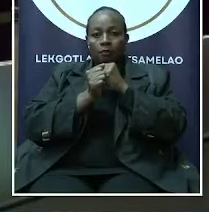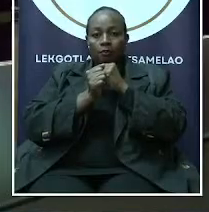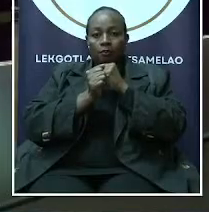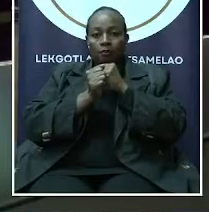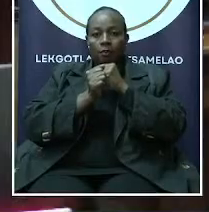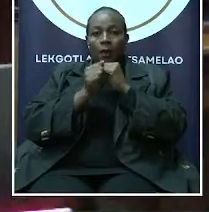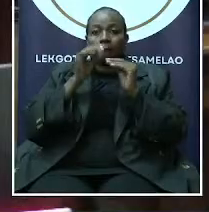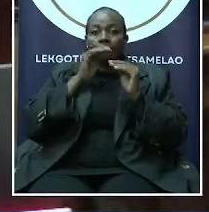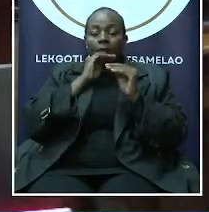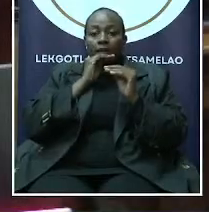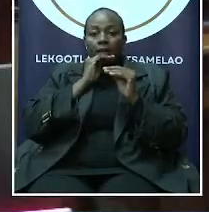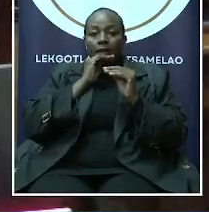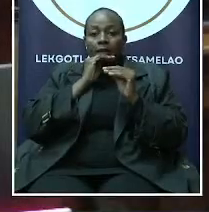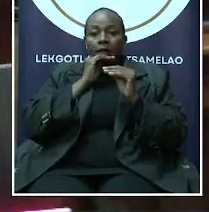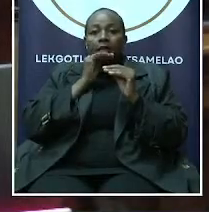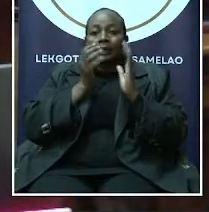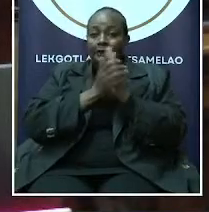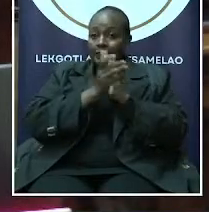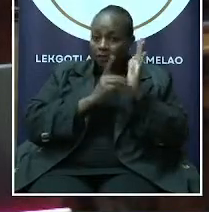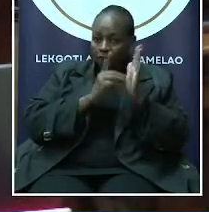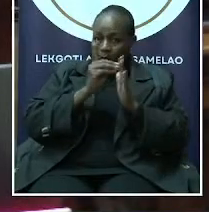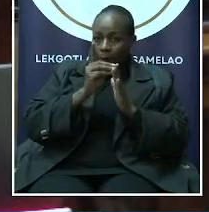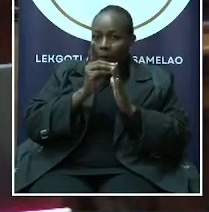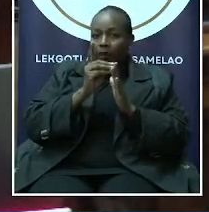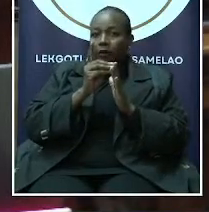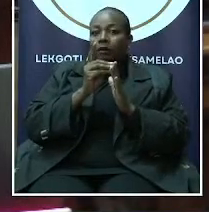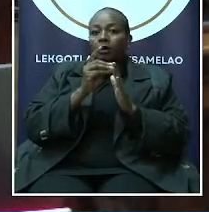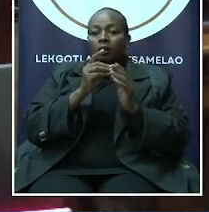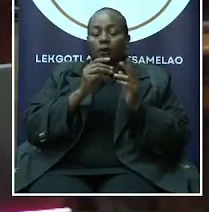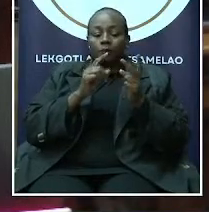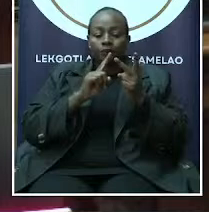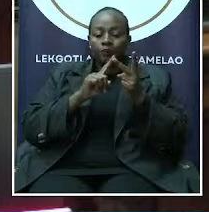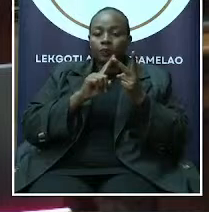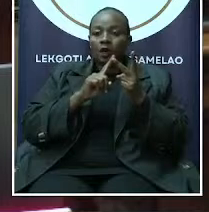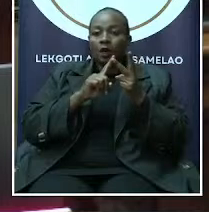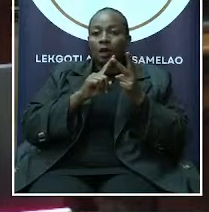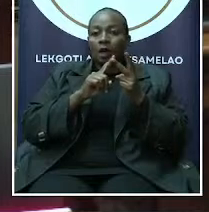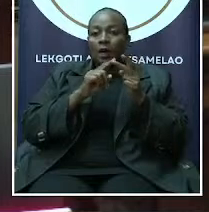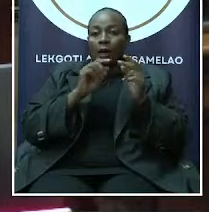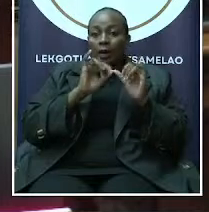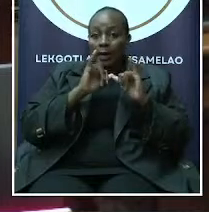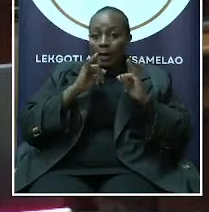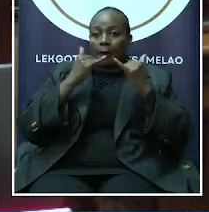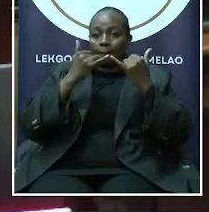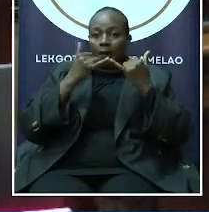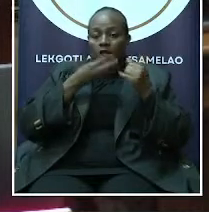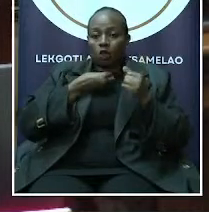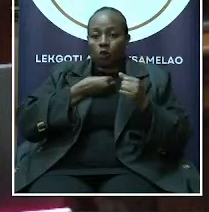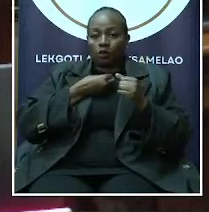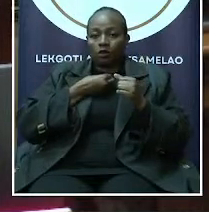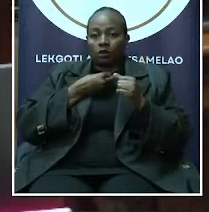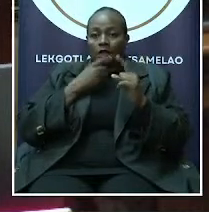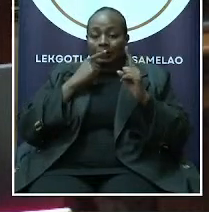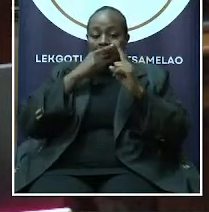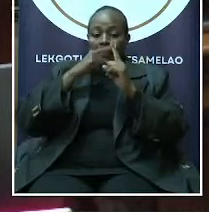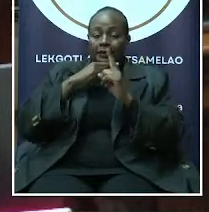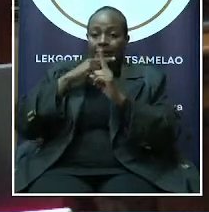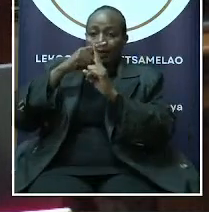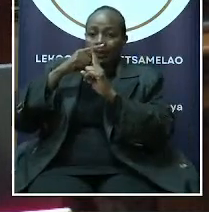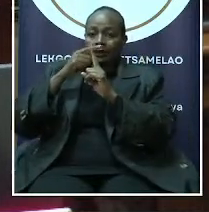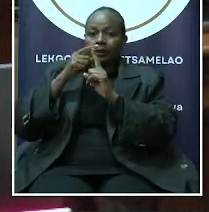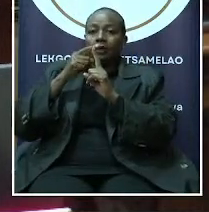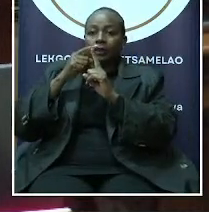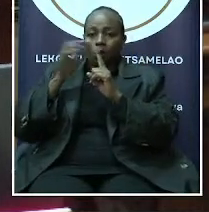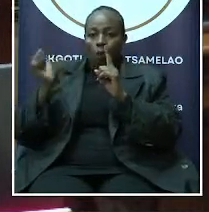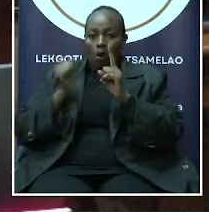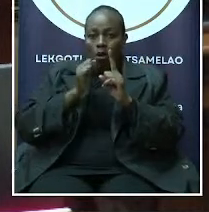these businesses will qualify for skills development levy, exemptions for companies that meet youth unemployment targets. And